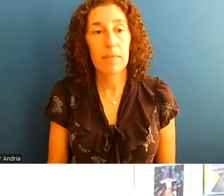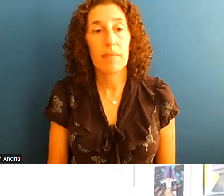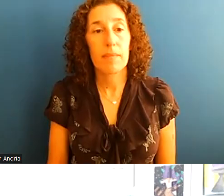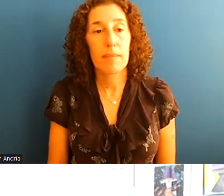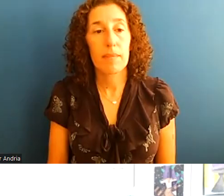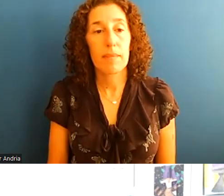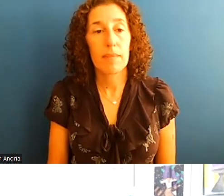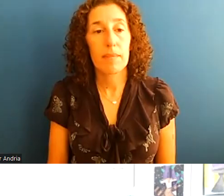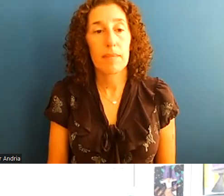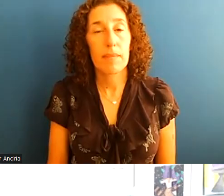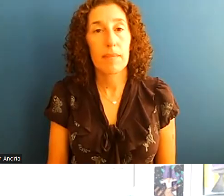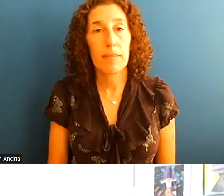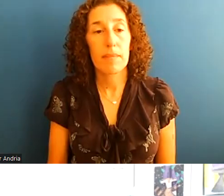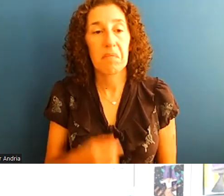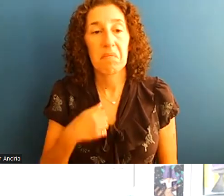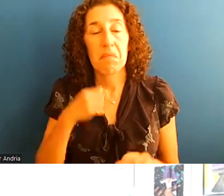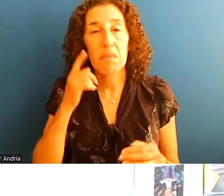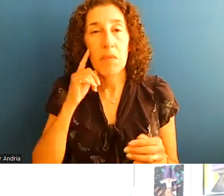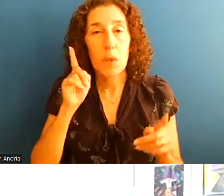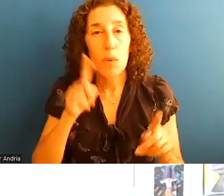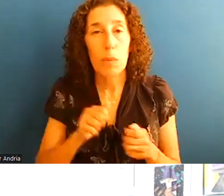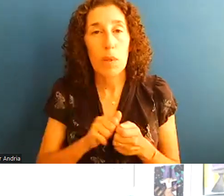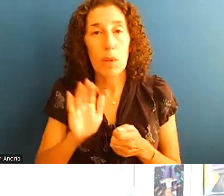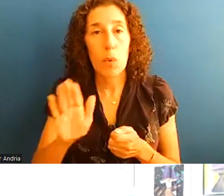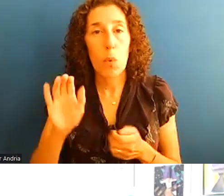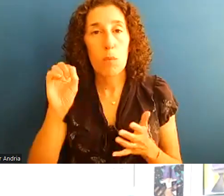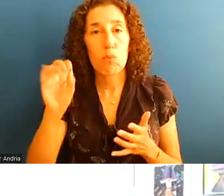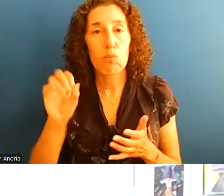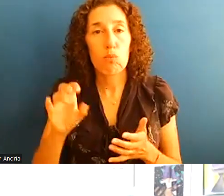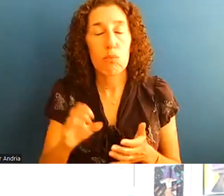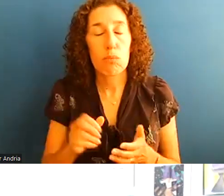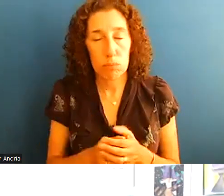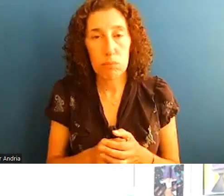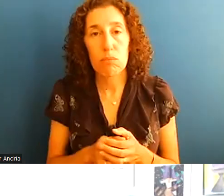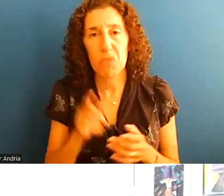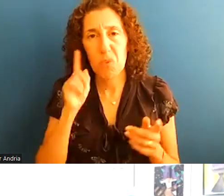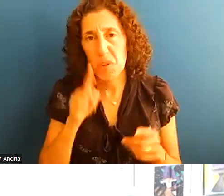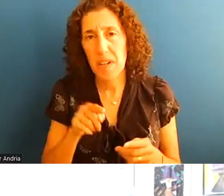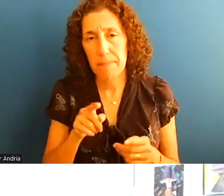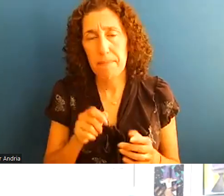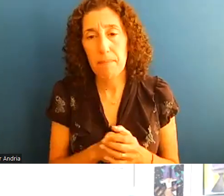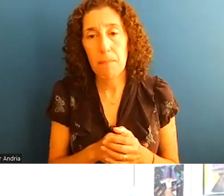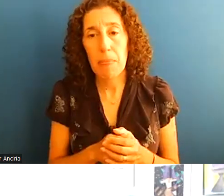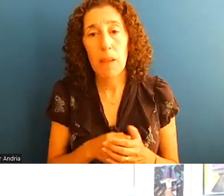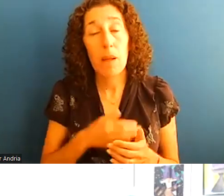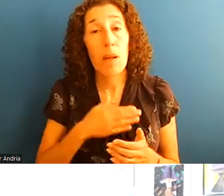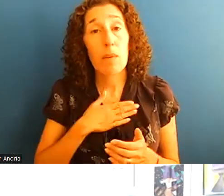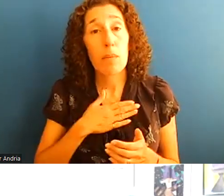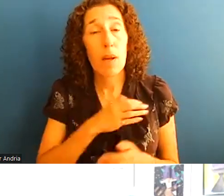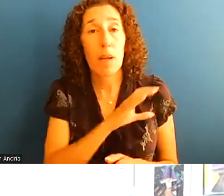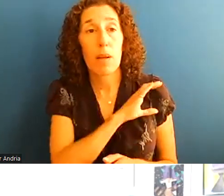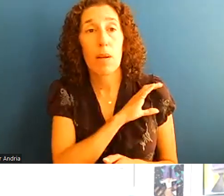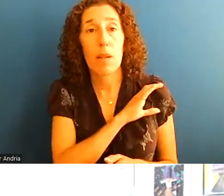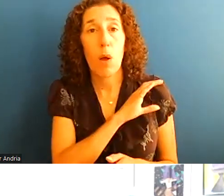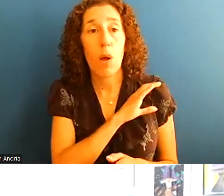won't reiterate everything. The one thing I can say from my perspective, or from the law enforcement perspective, and